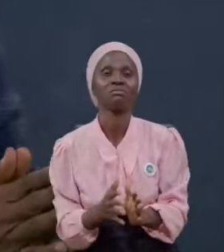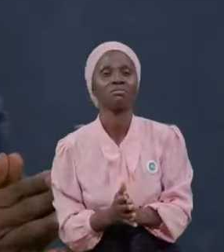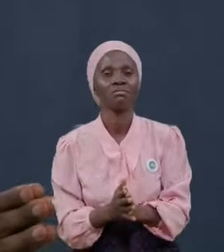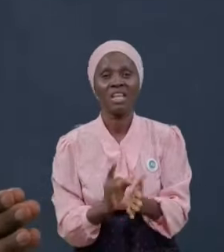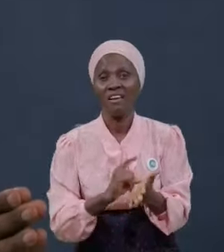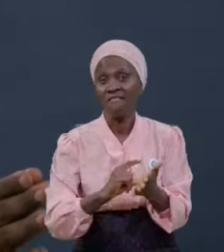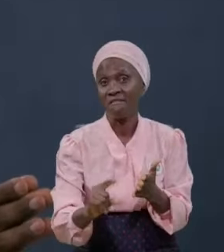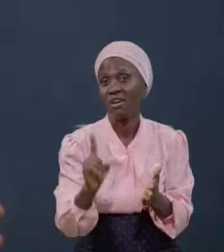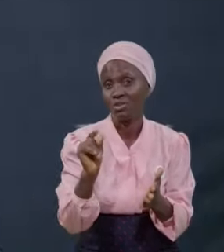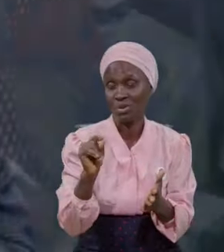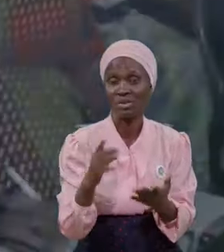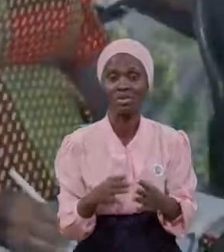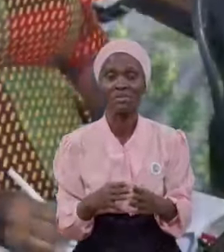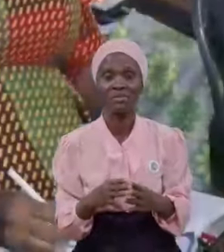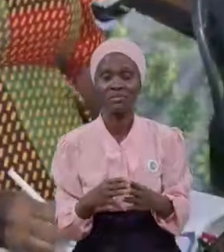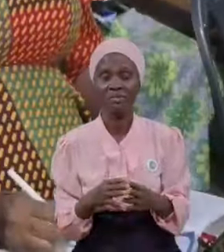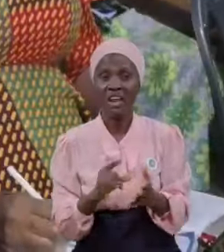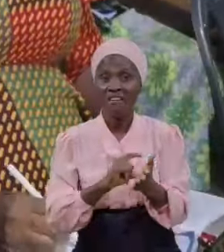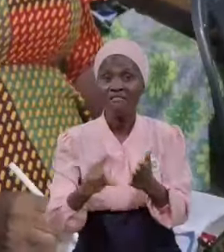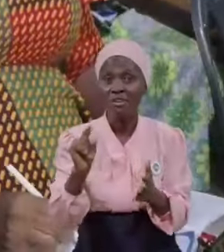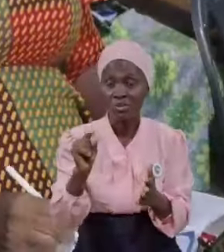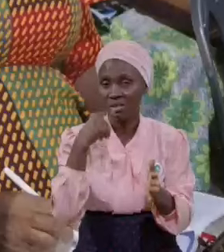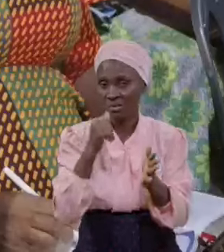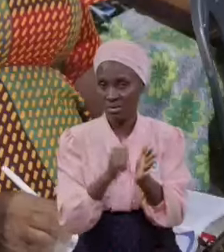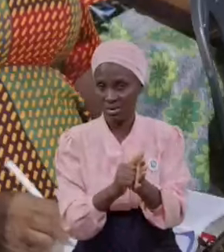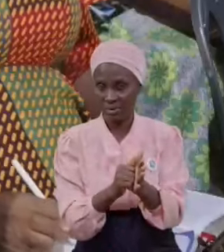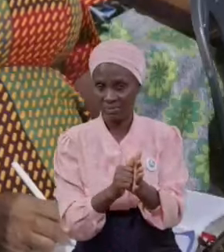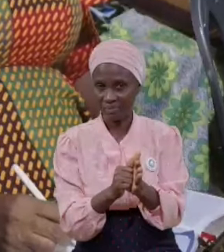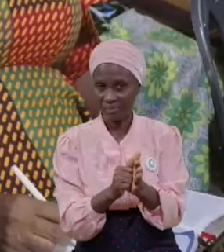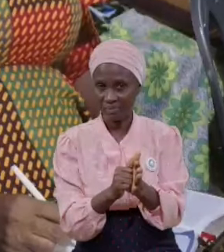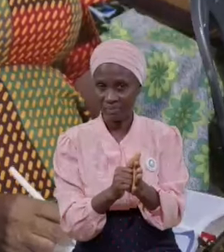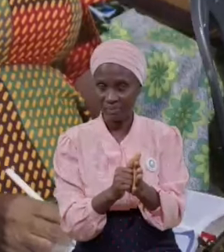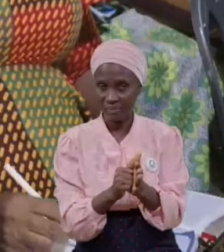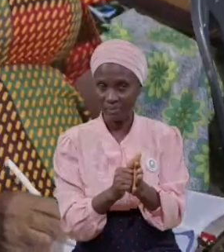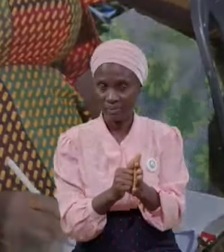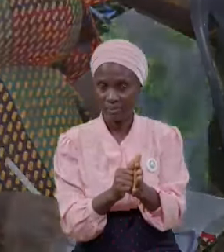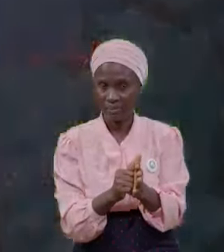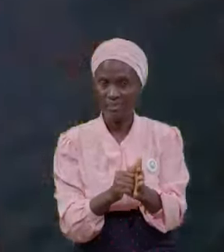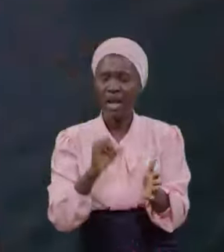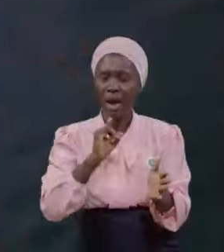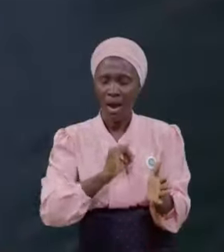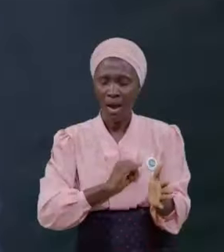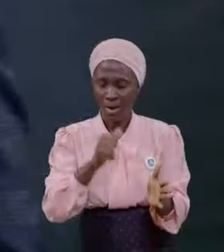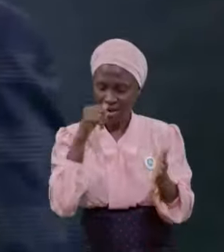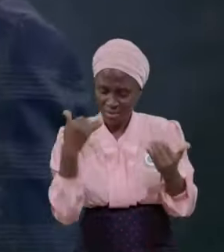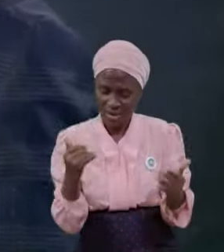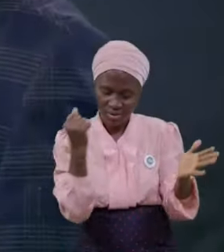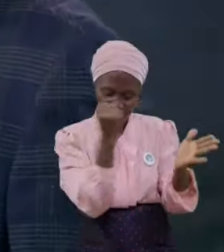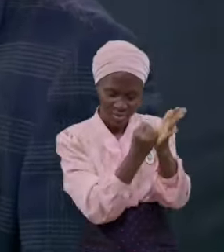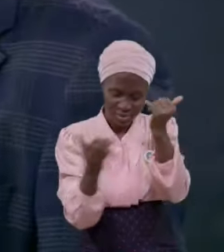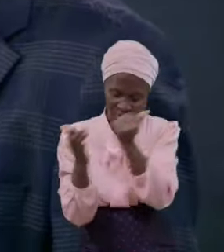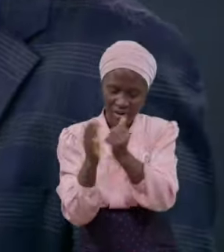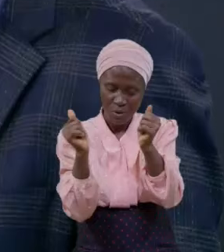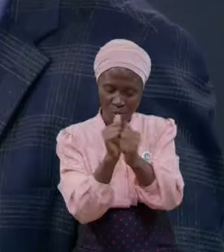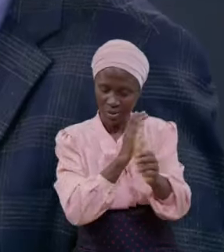20 tells us, it says, I am crucified with Christ. I am. The day